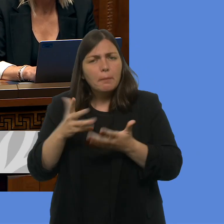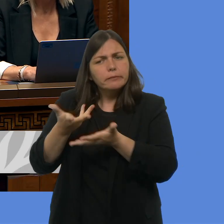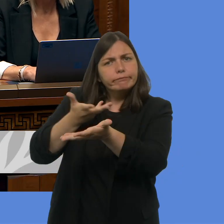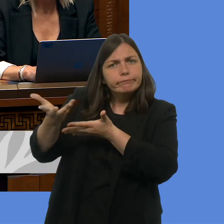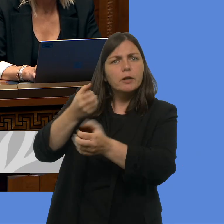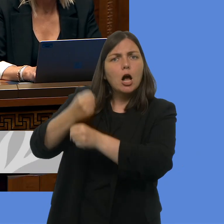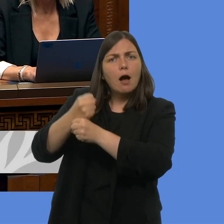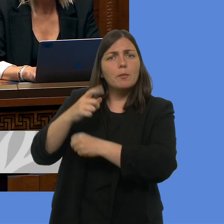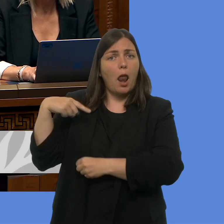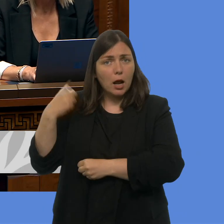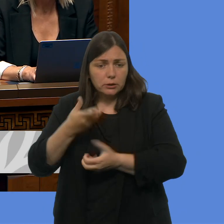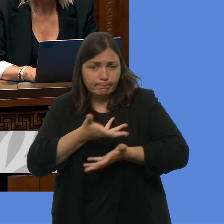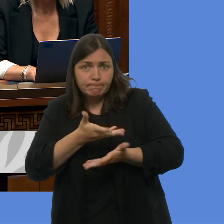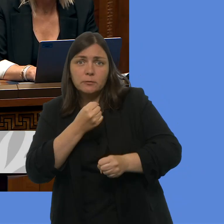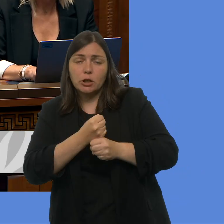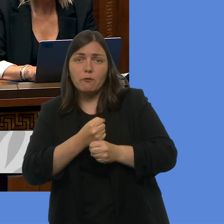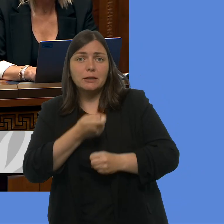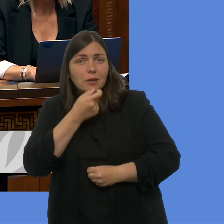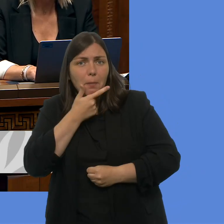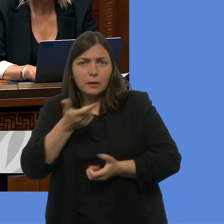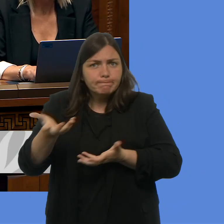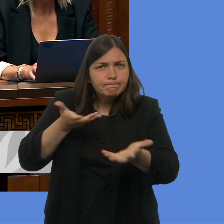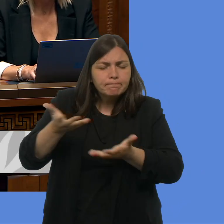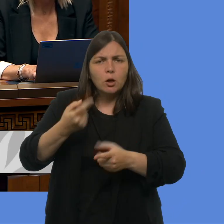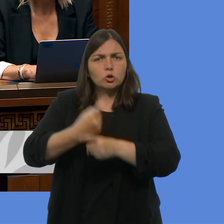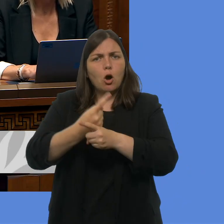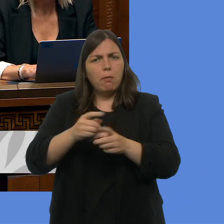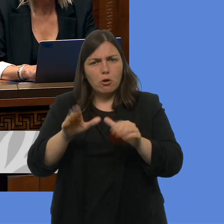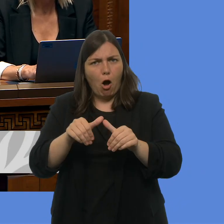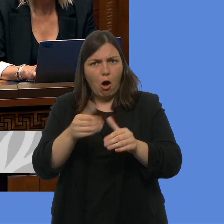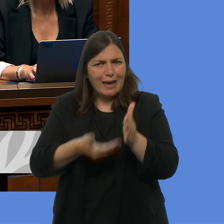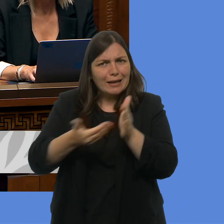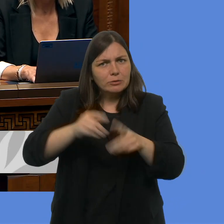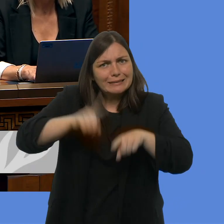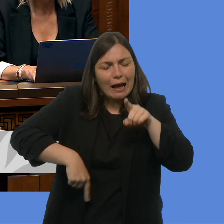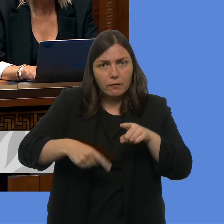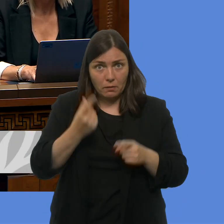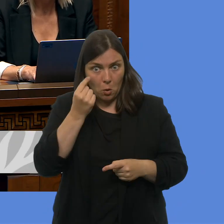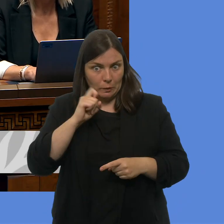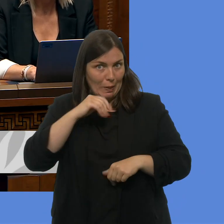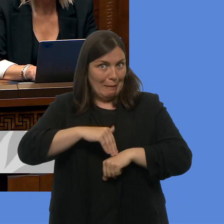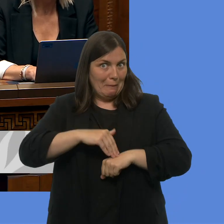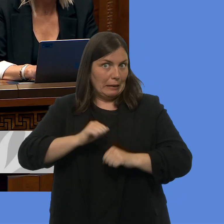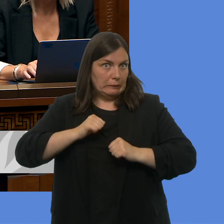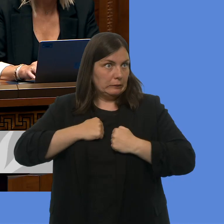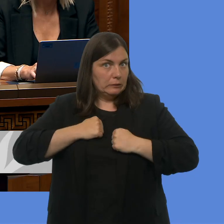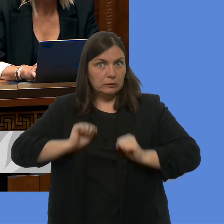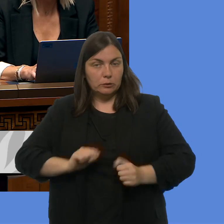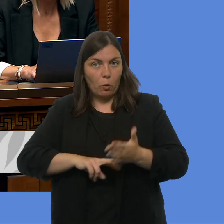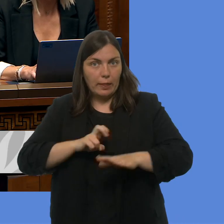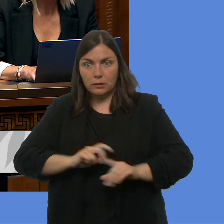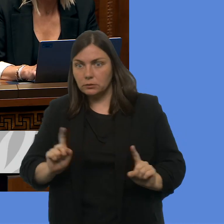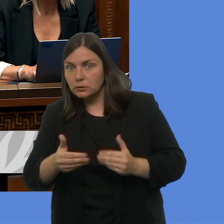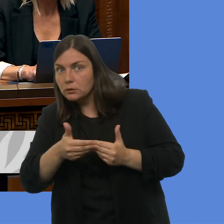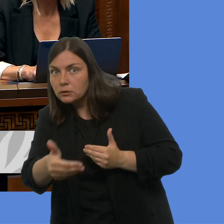as changes to international tariffs could impact on our region and to ensure that our interests are understood and represented. Over the past